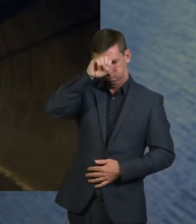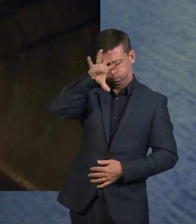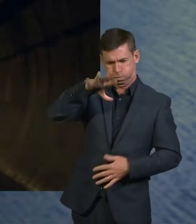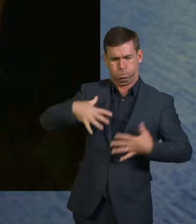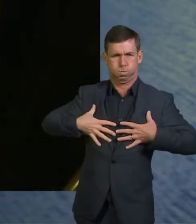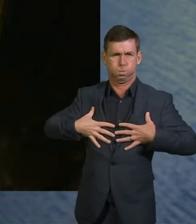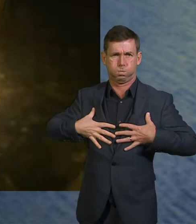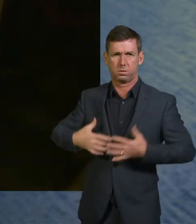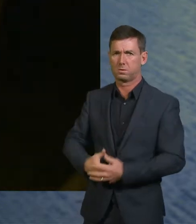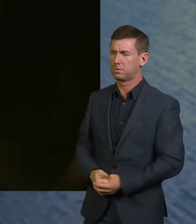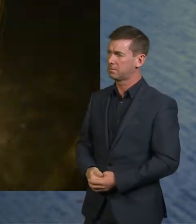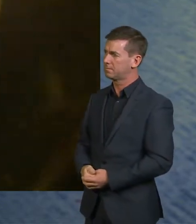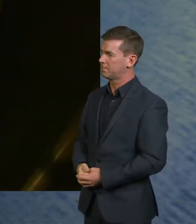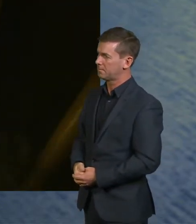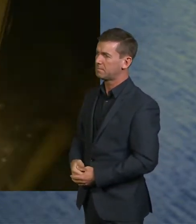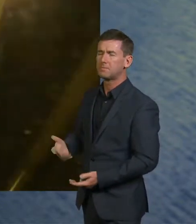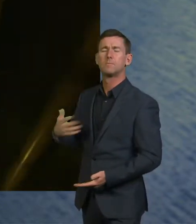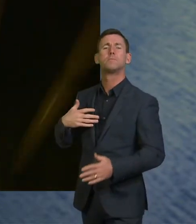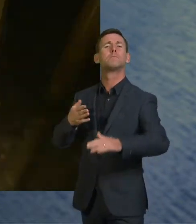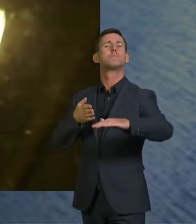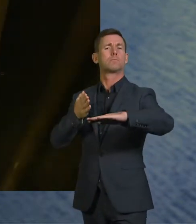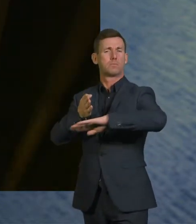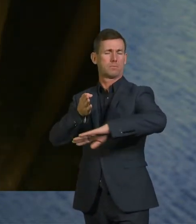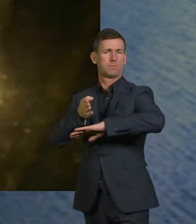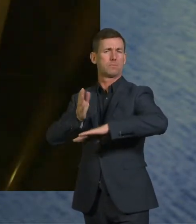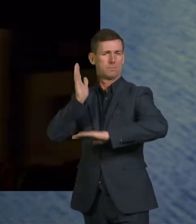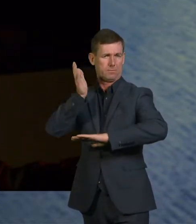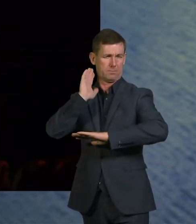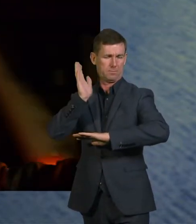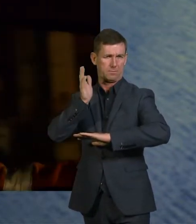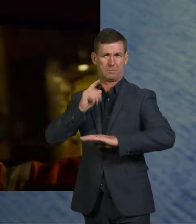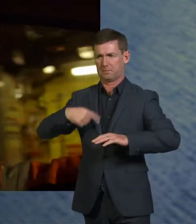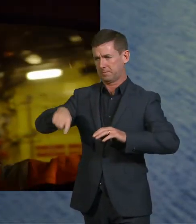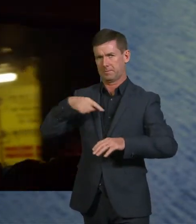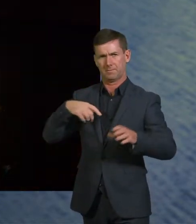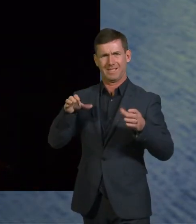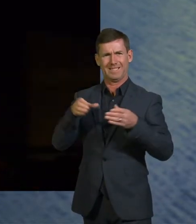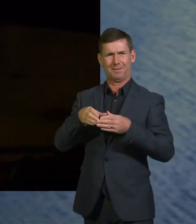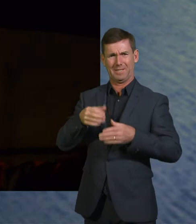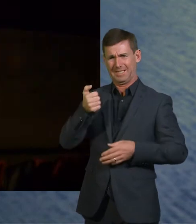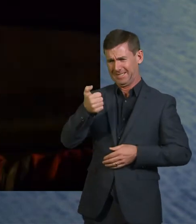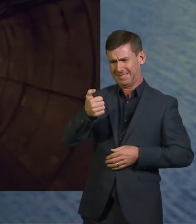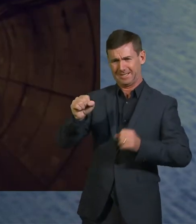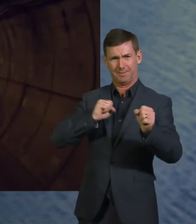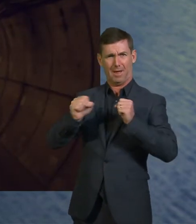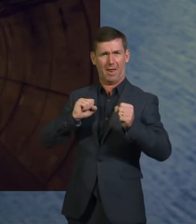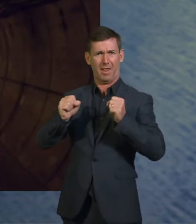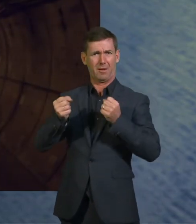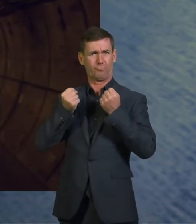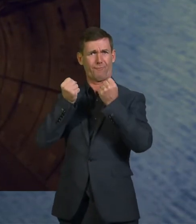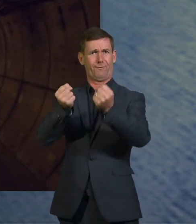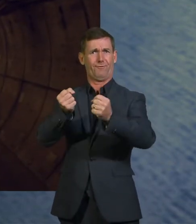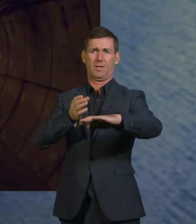Safely past the slithery gatekeepers and into the service tunnel, Mark's team has a 6 mile drive under the sea to the wet